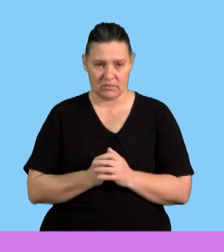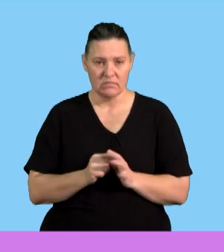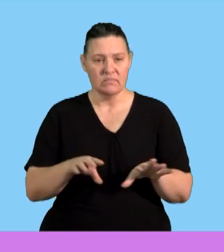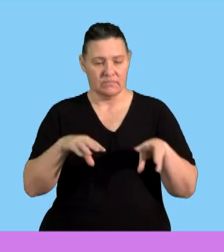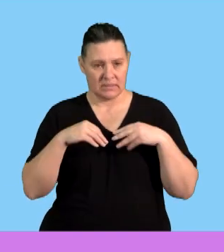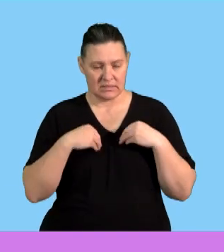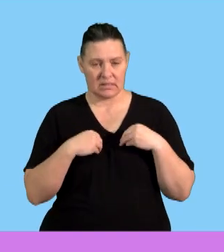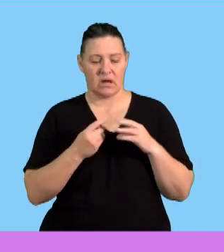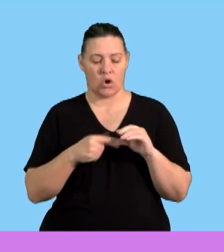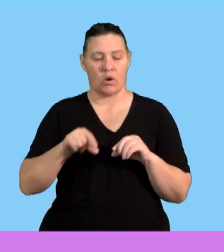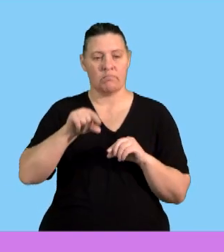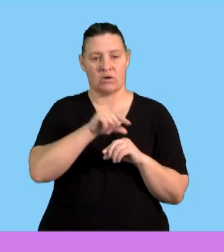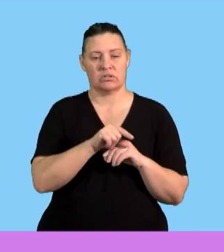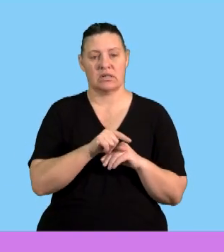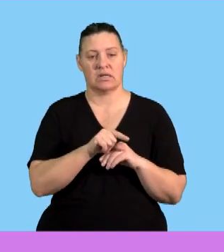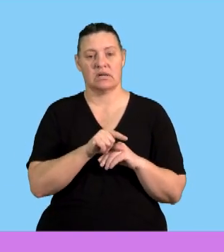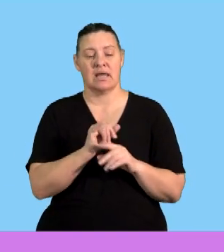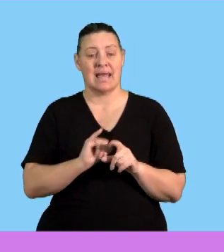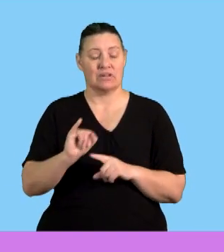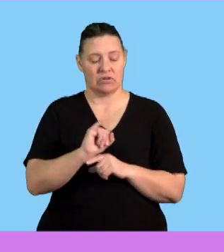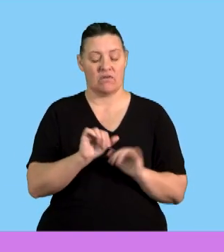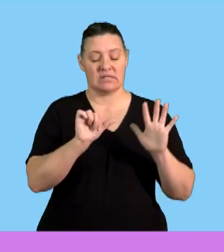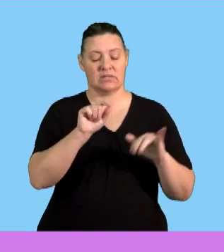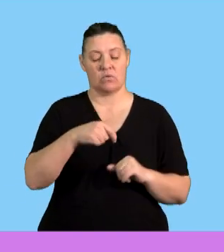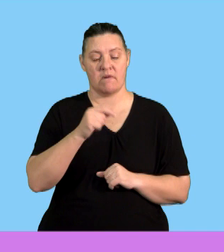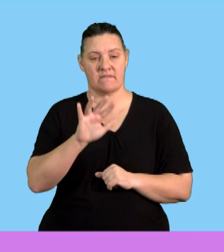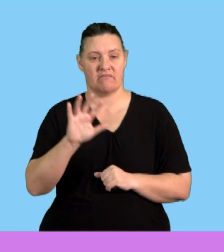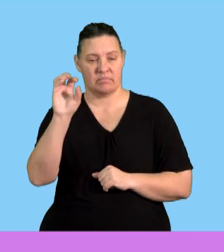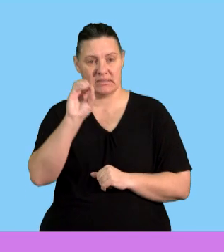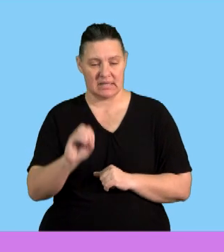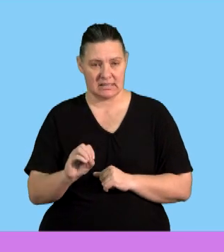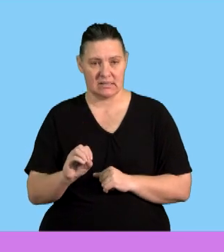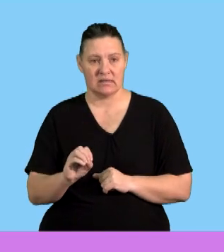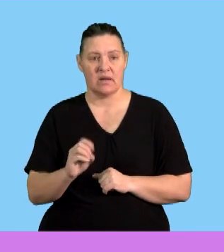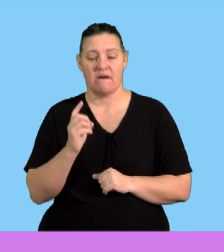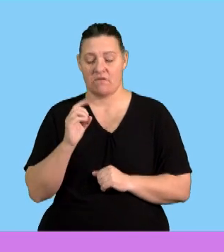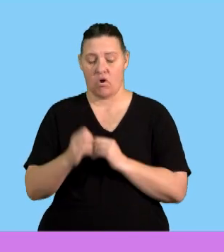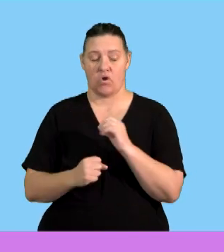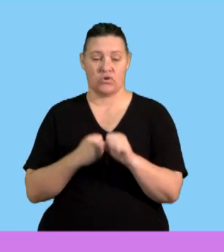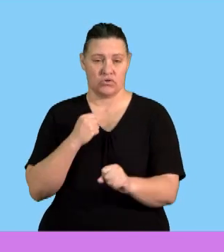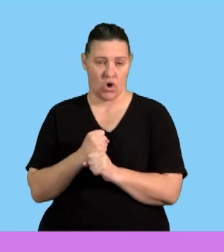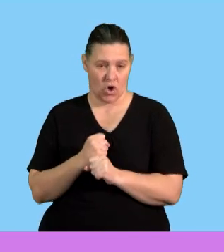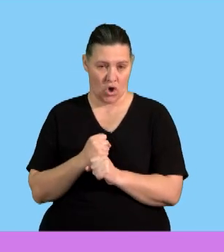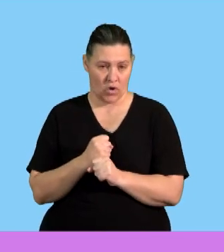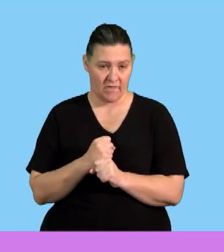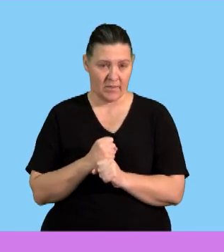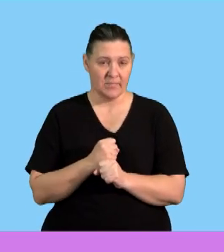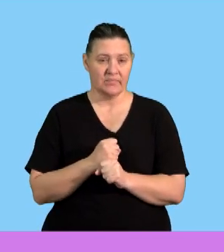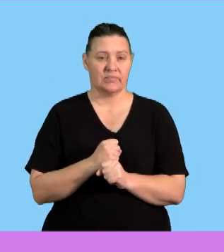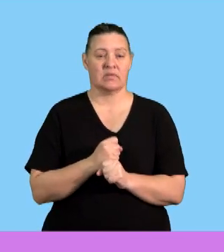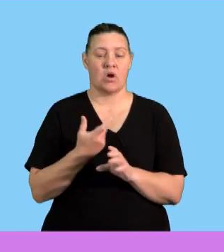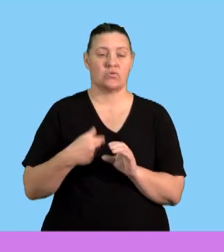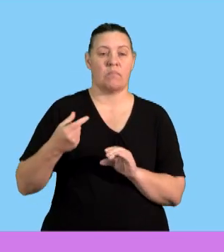She accepts a compound interest rate of 6.5% interest per annum. So it's per